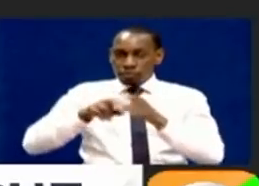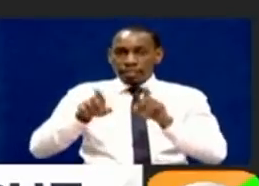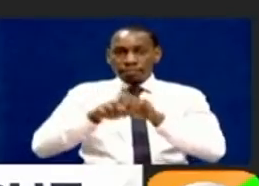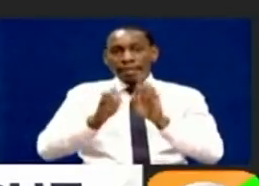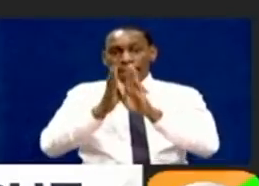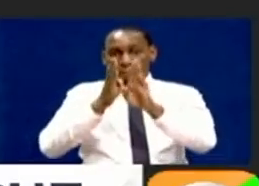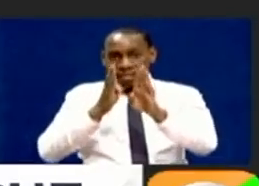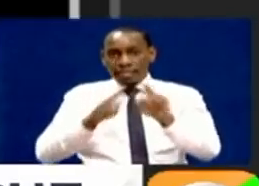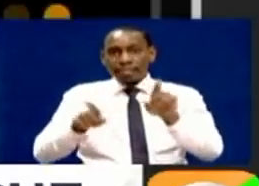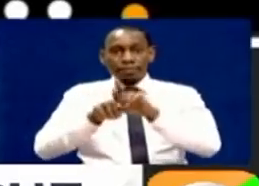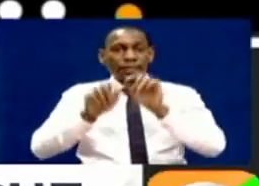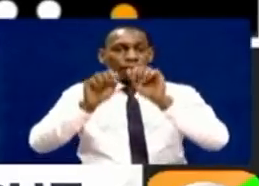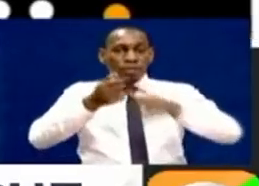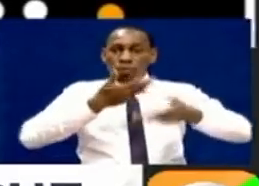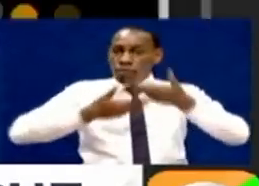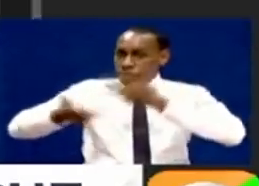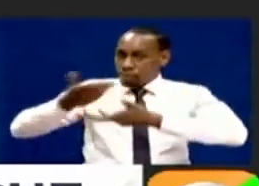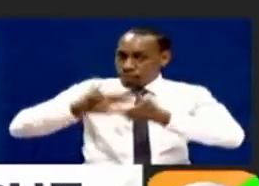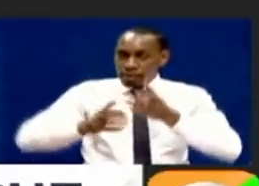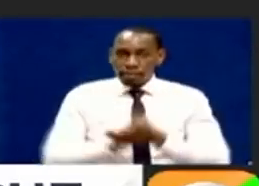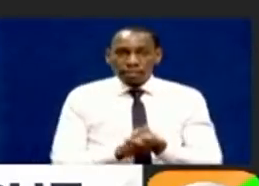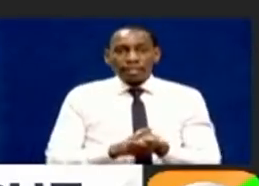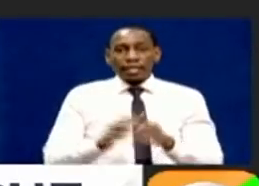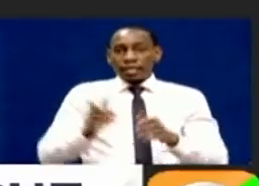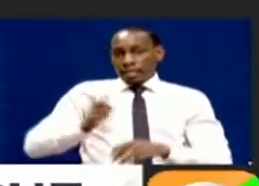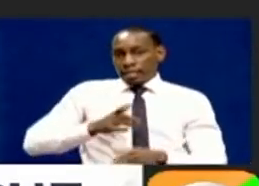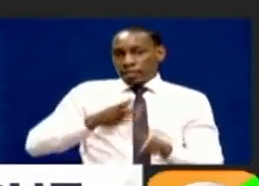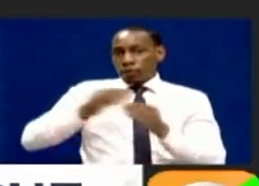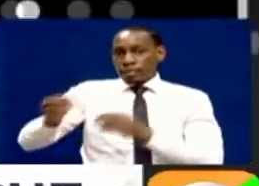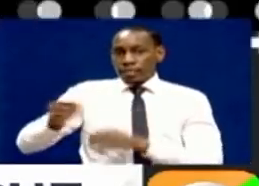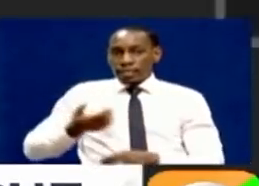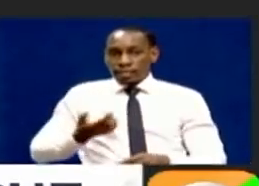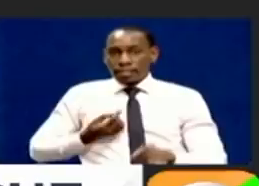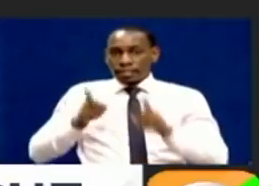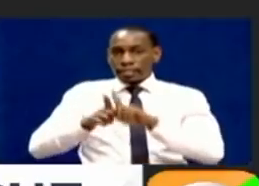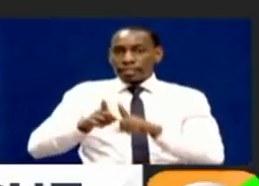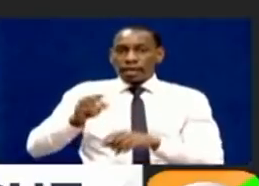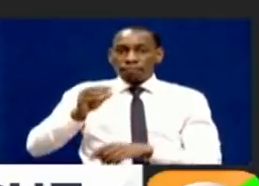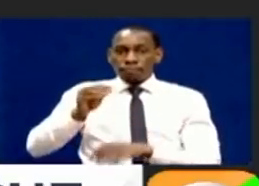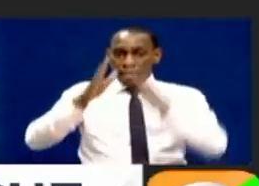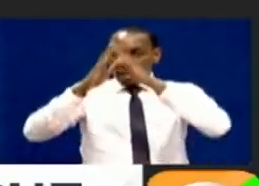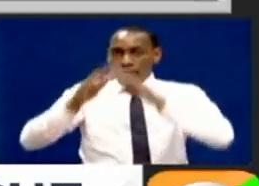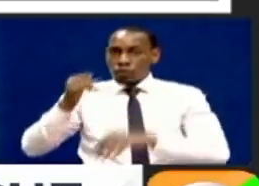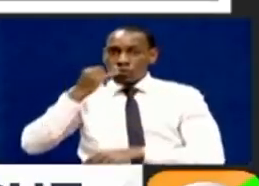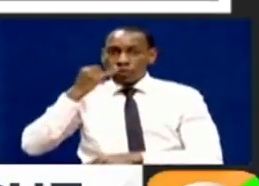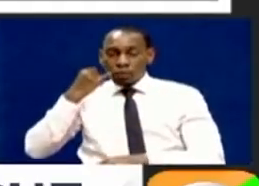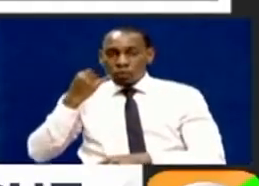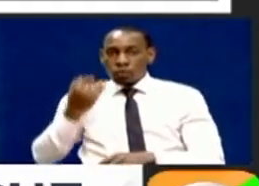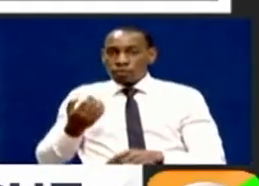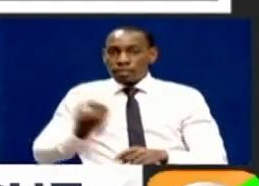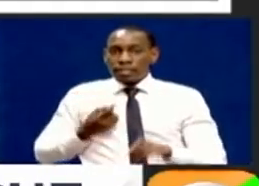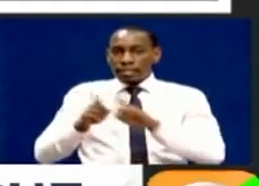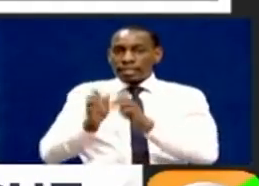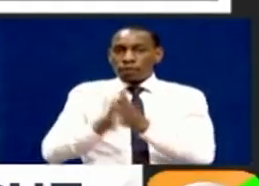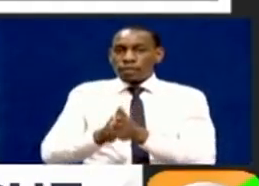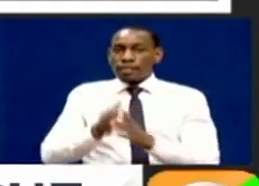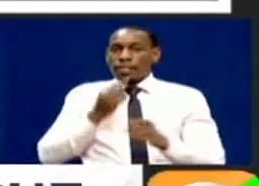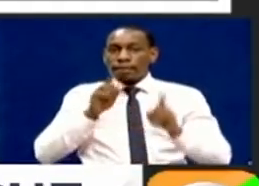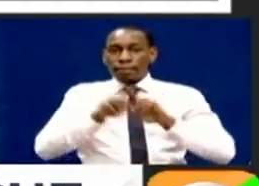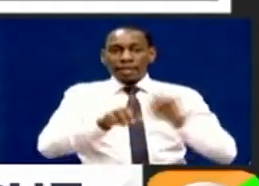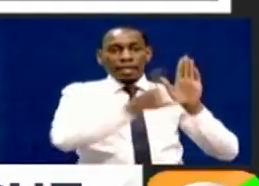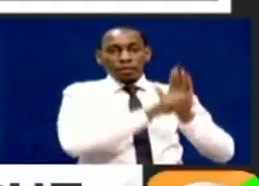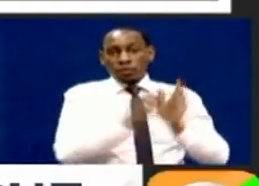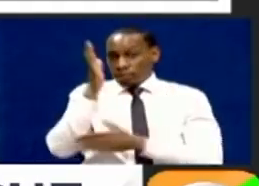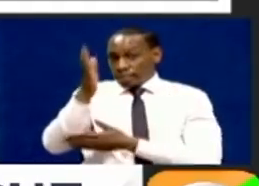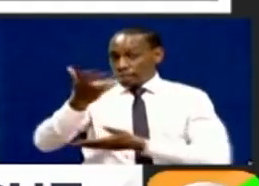the bus as possible contacts. She went to her sister's apartment in Nakuru. Her sister and brother-in-law are now